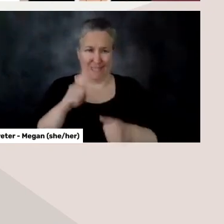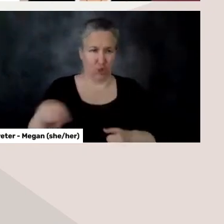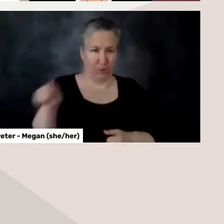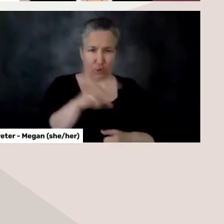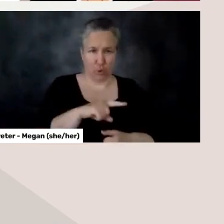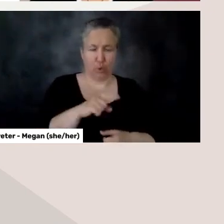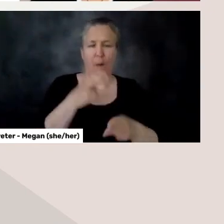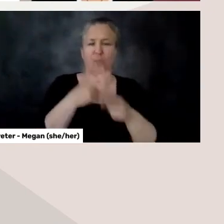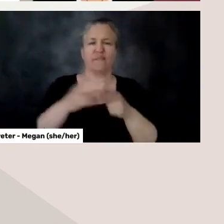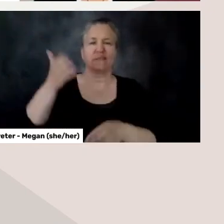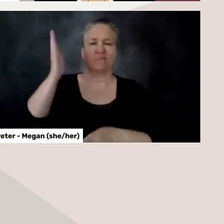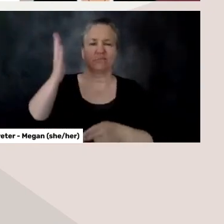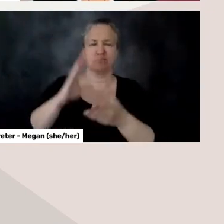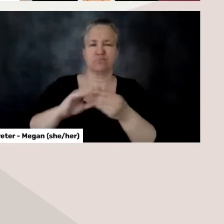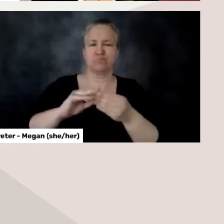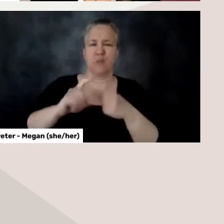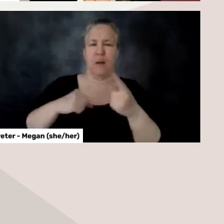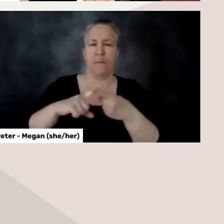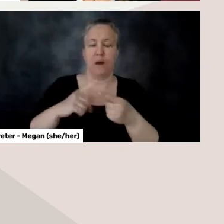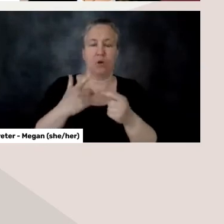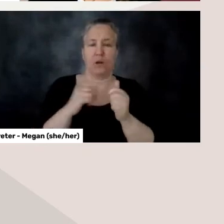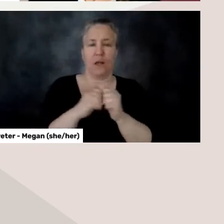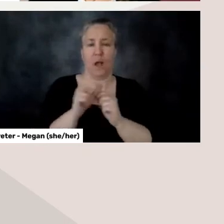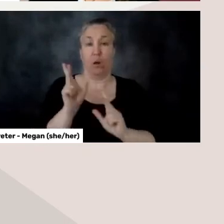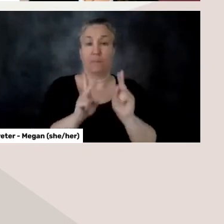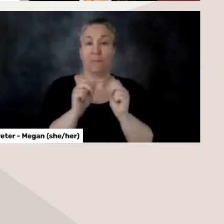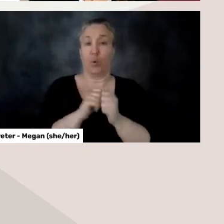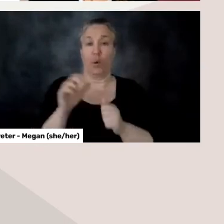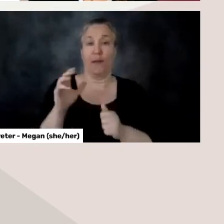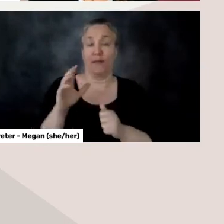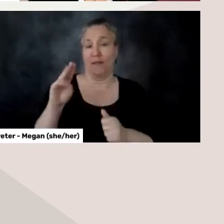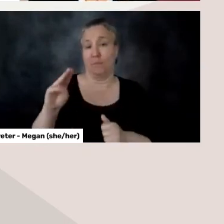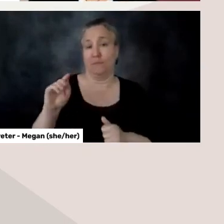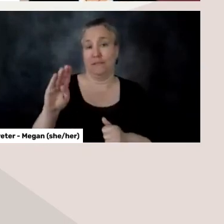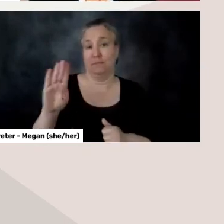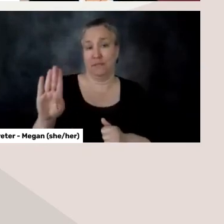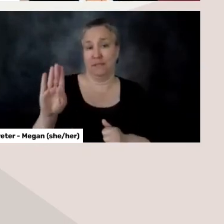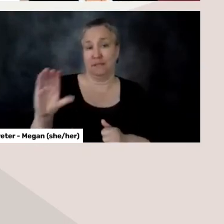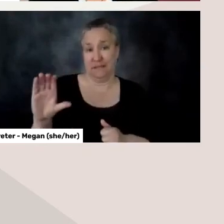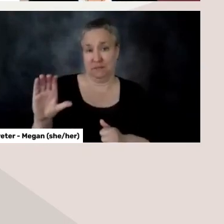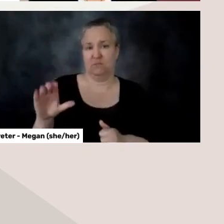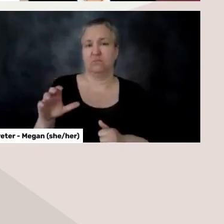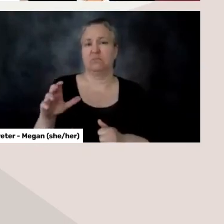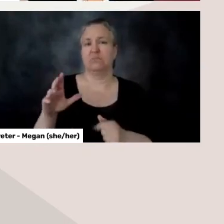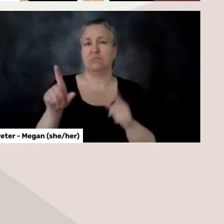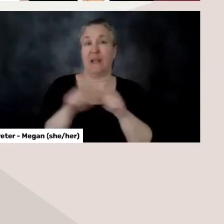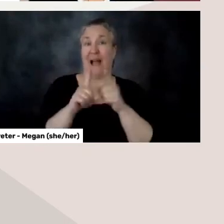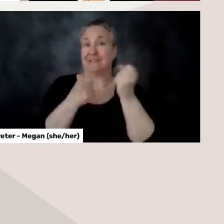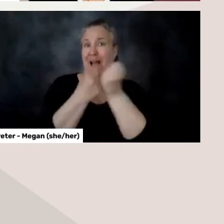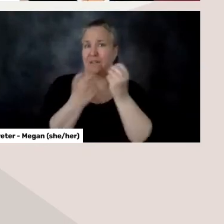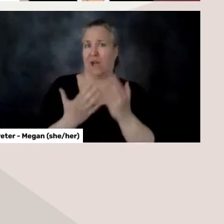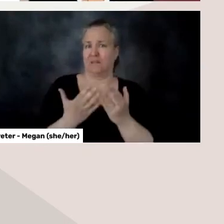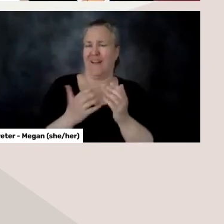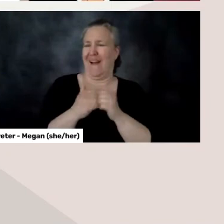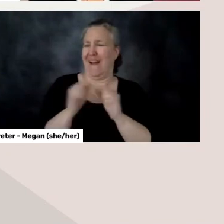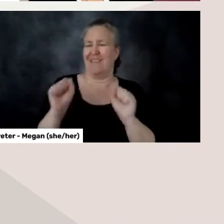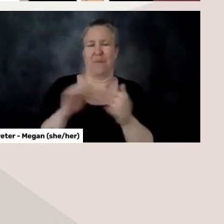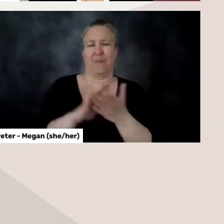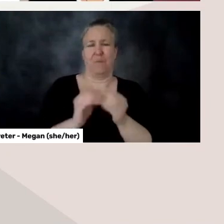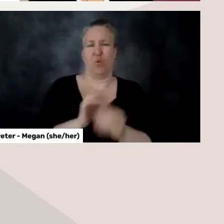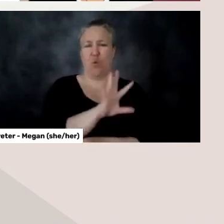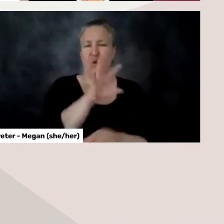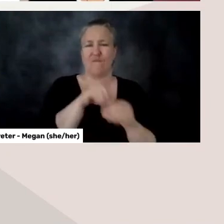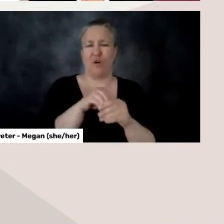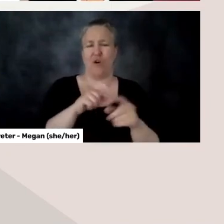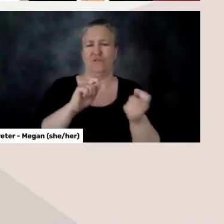speak briefly on how people with metastatic breast cancer as advocates can become more involved in changing